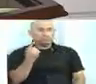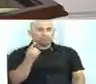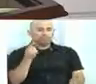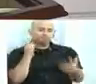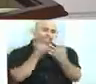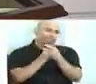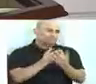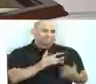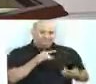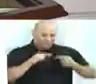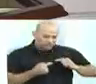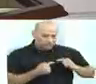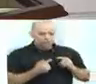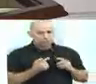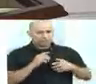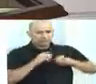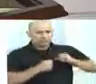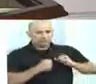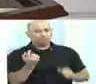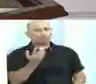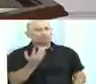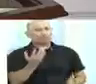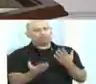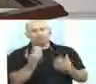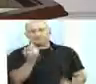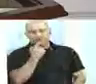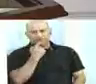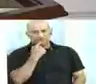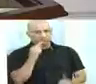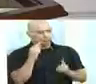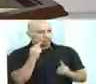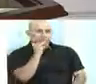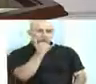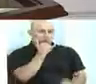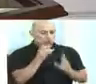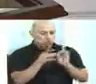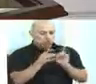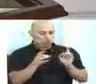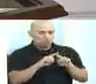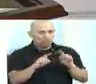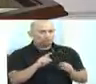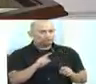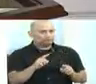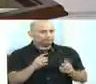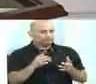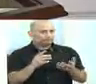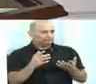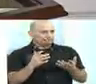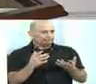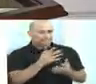you. Somebody said the wrong words. And nobody else reached out.